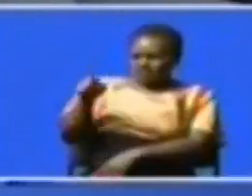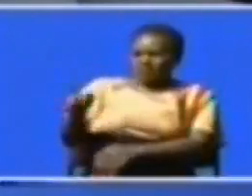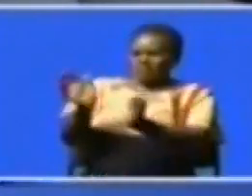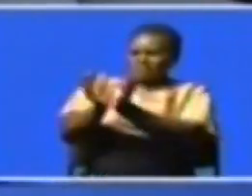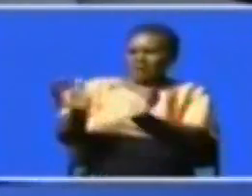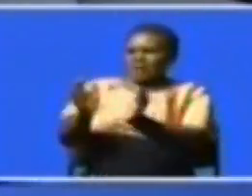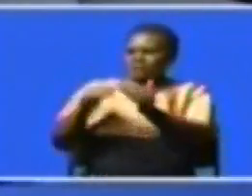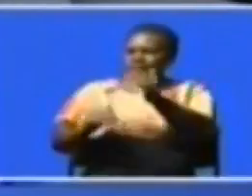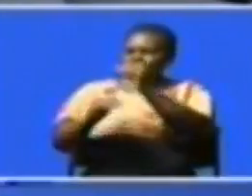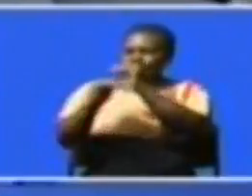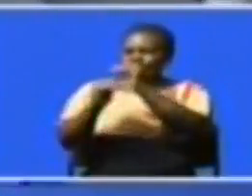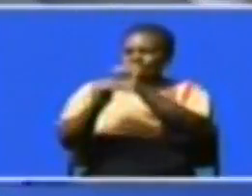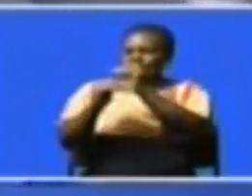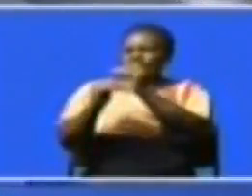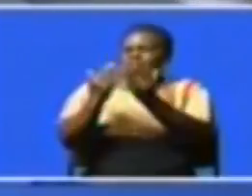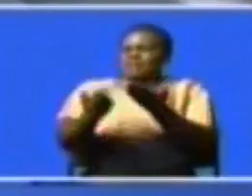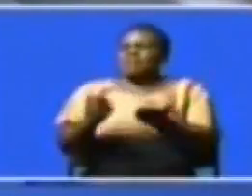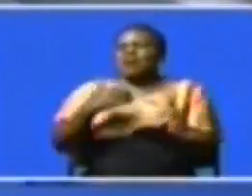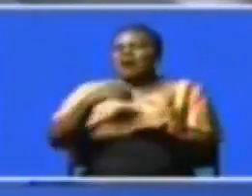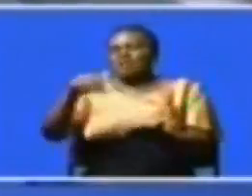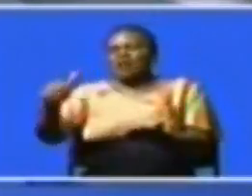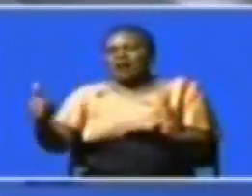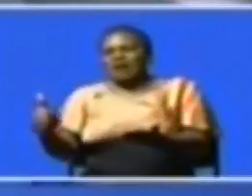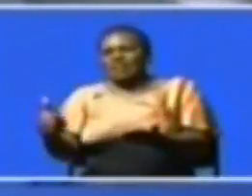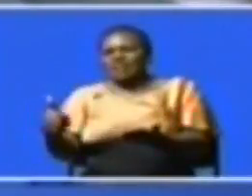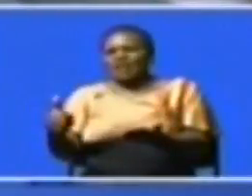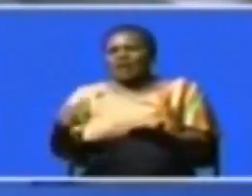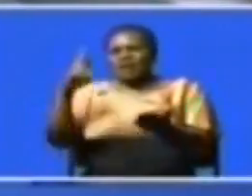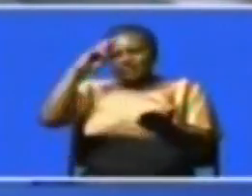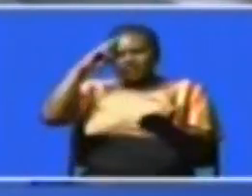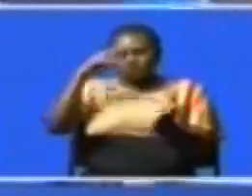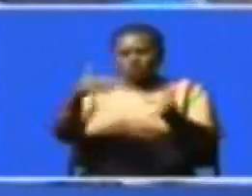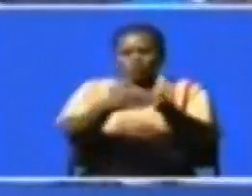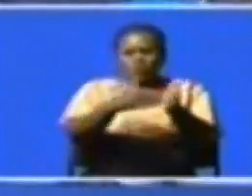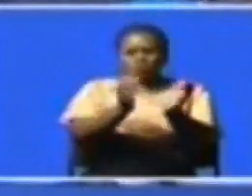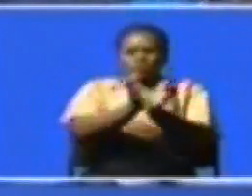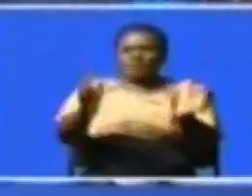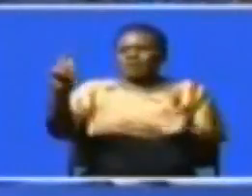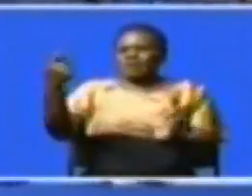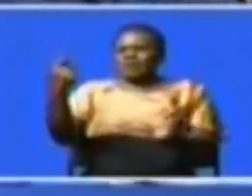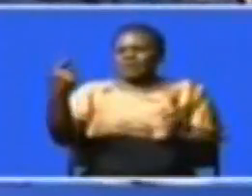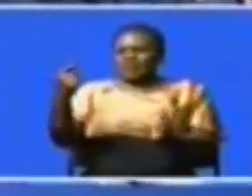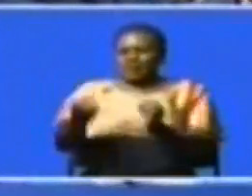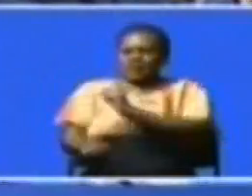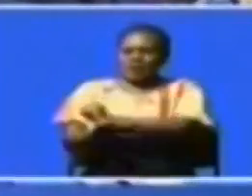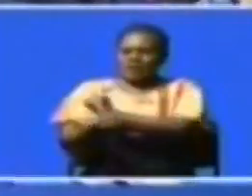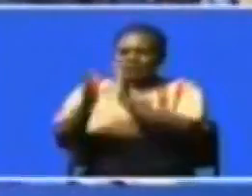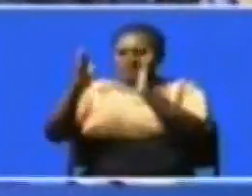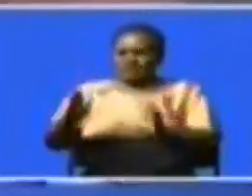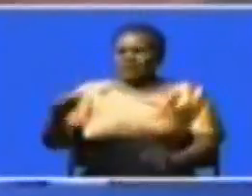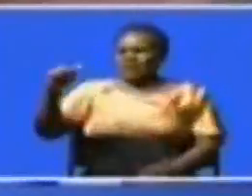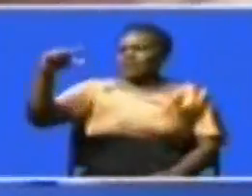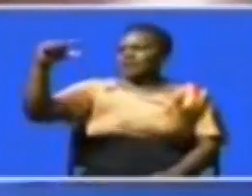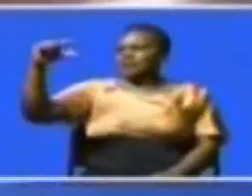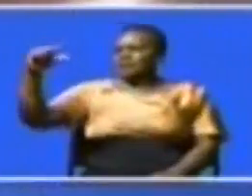bail terms will be up to this level, unless there are other, as we said, compelling reasons that will make them deny you bail. Kenya's chief legal advisor, Attorney